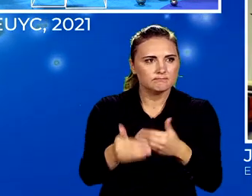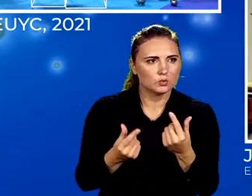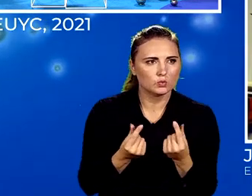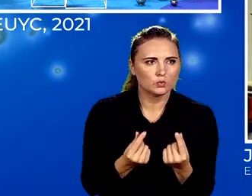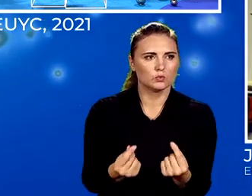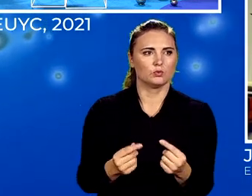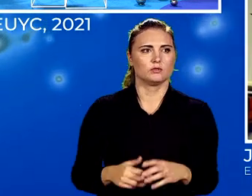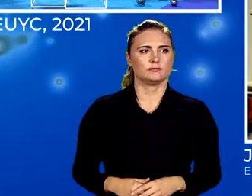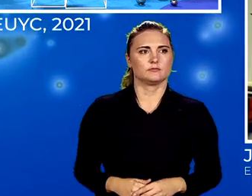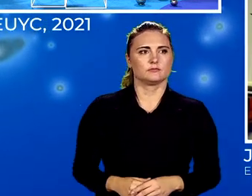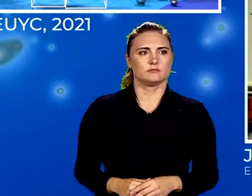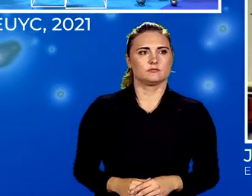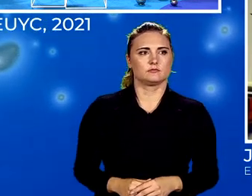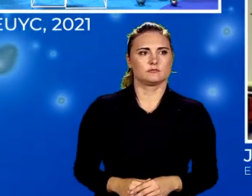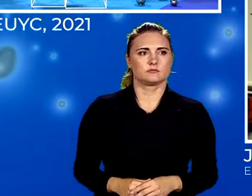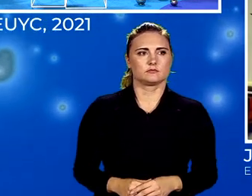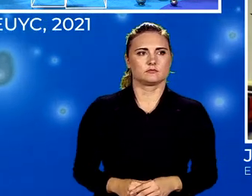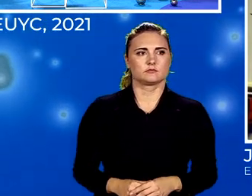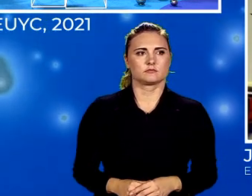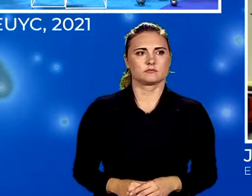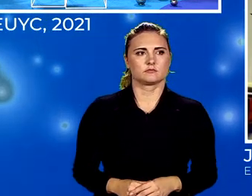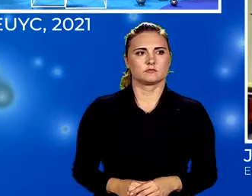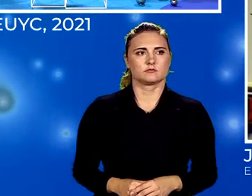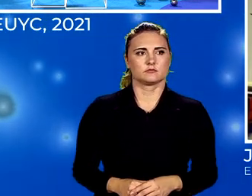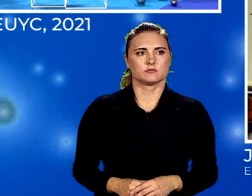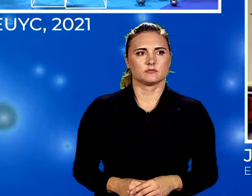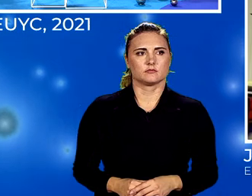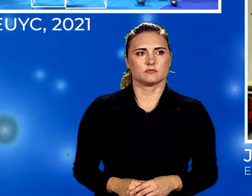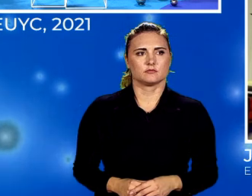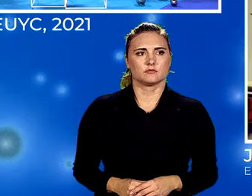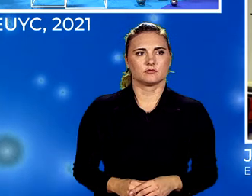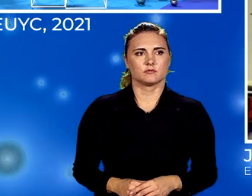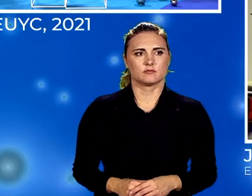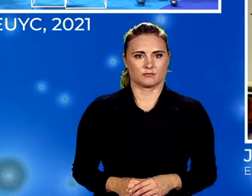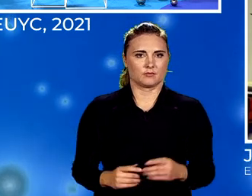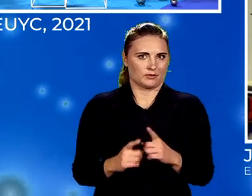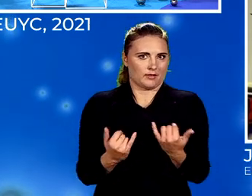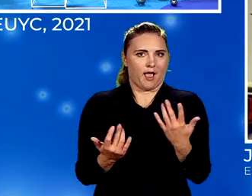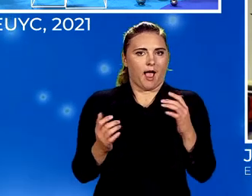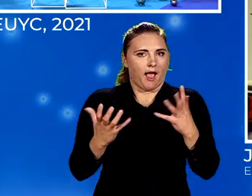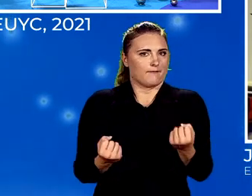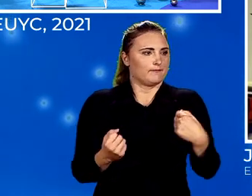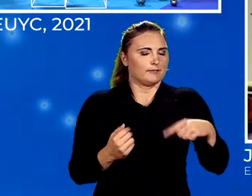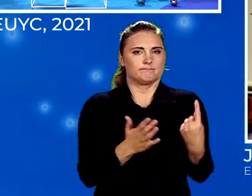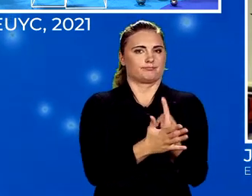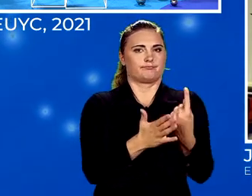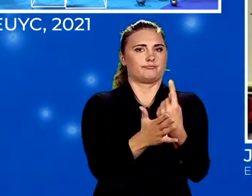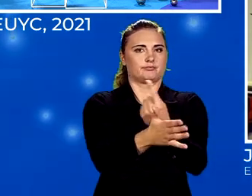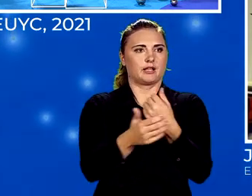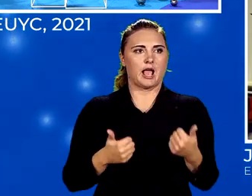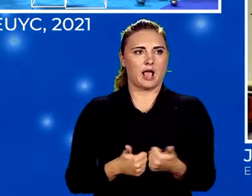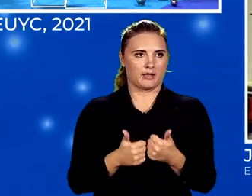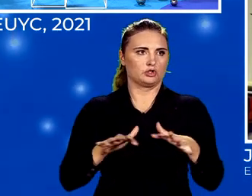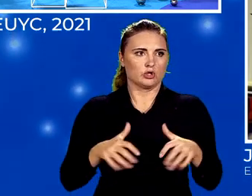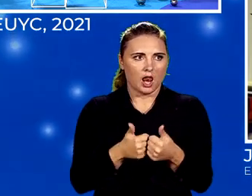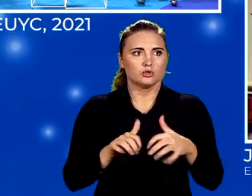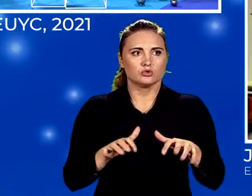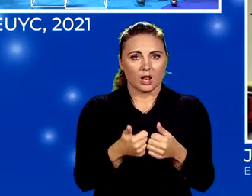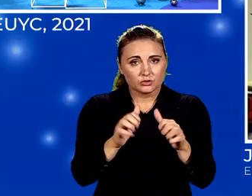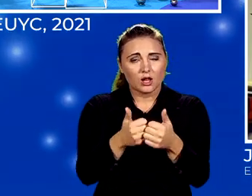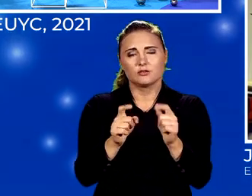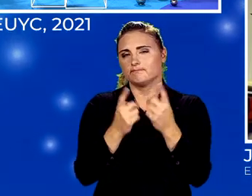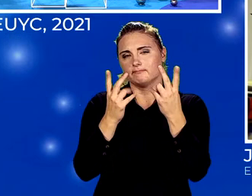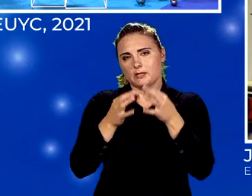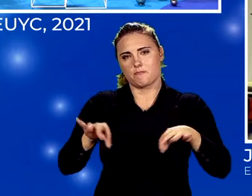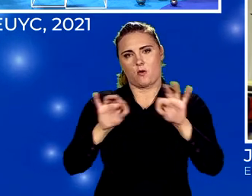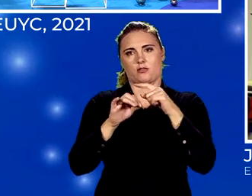the challenges that we face. Secondly, the youth in the youth sector, we have Connect. These are mobility